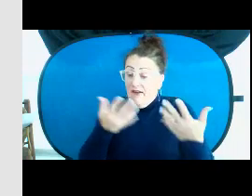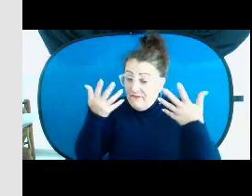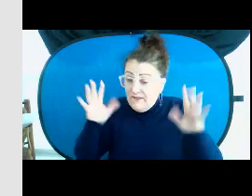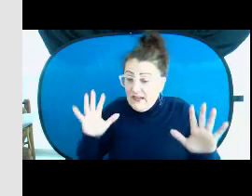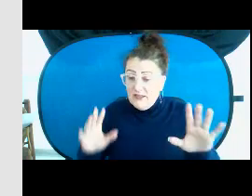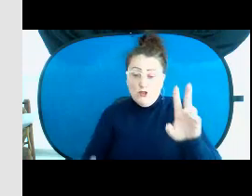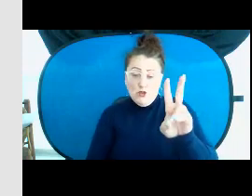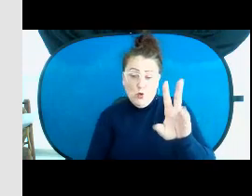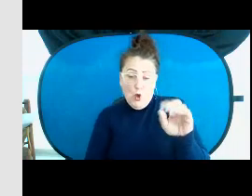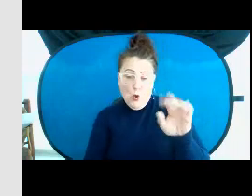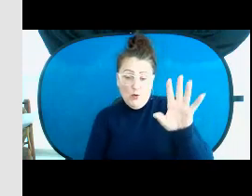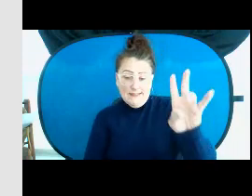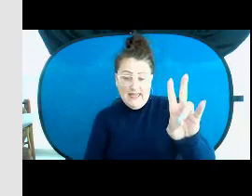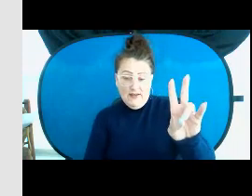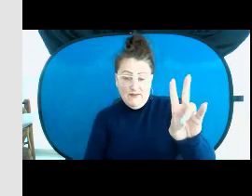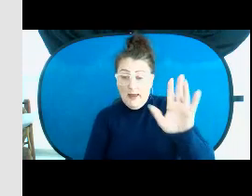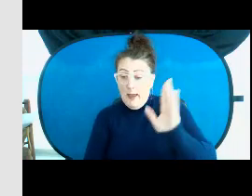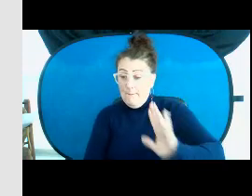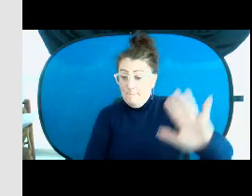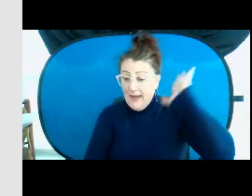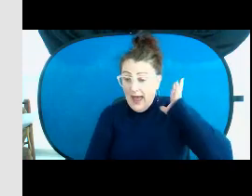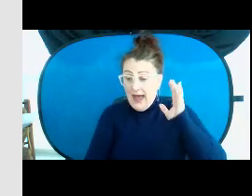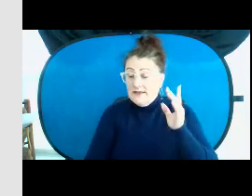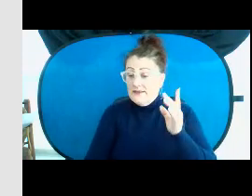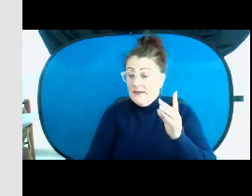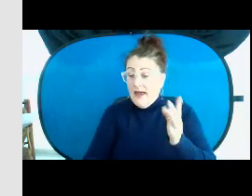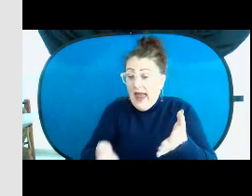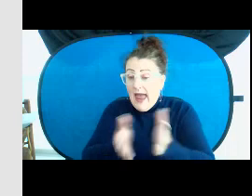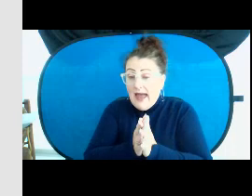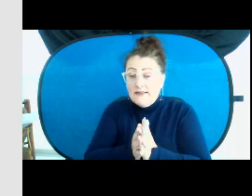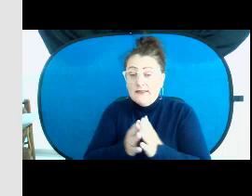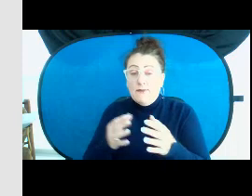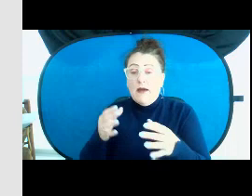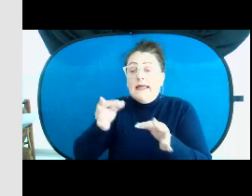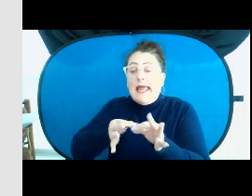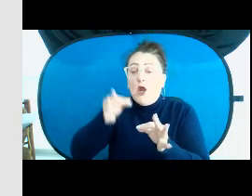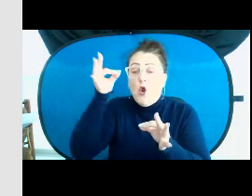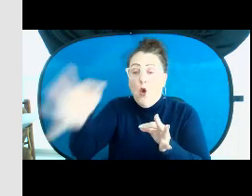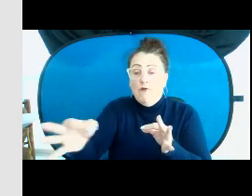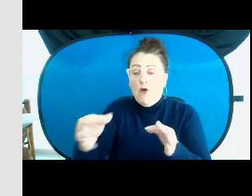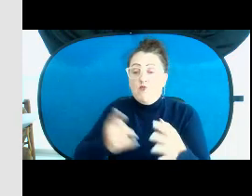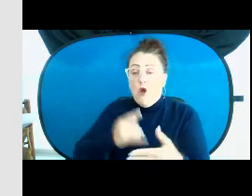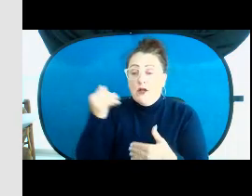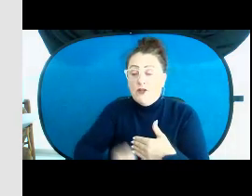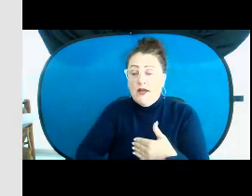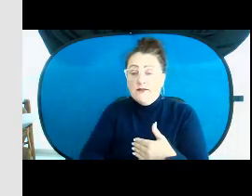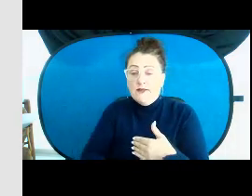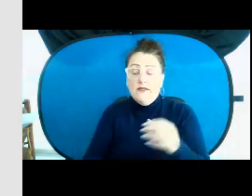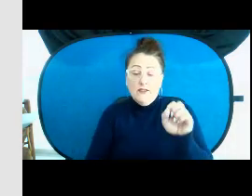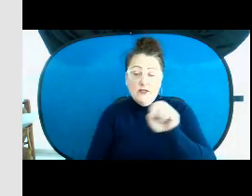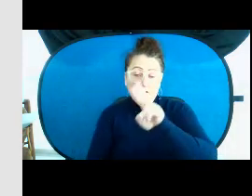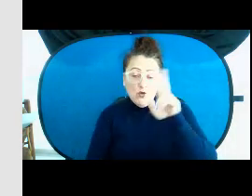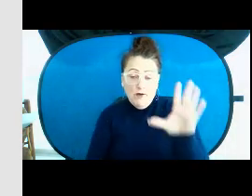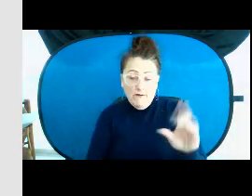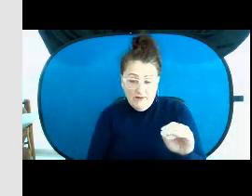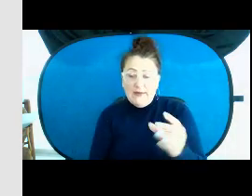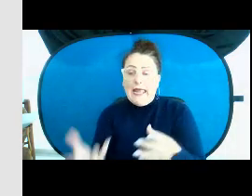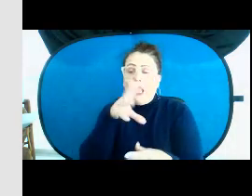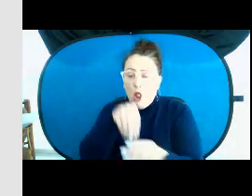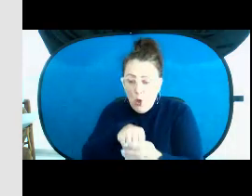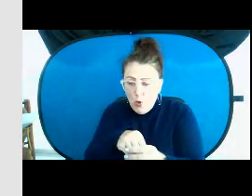them. In the past, you'd asked about carryover projects and that we consider it. This 250 includes the carryover